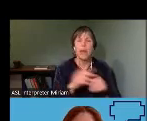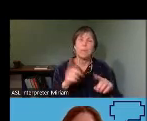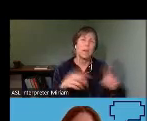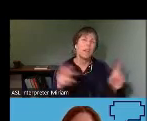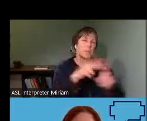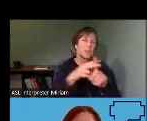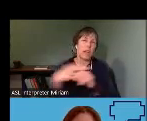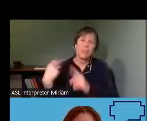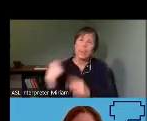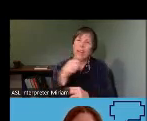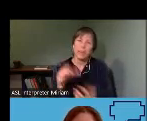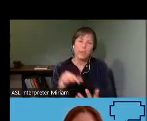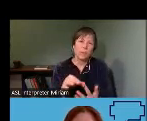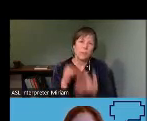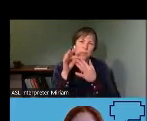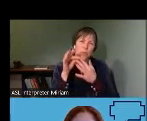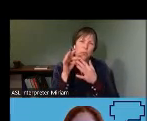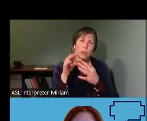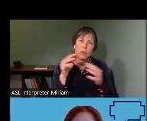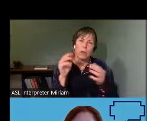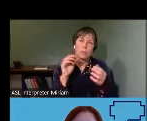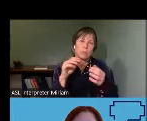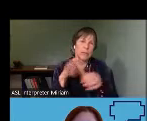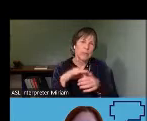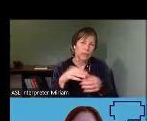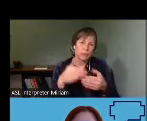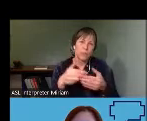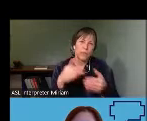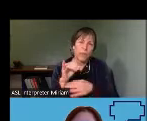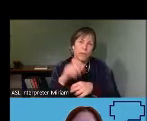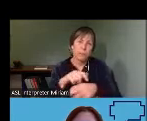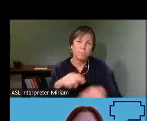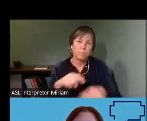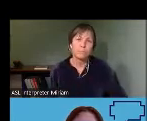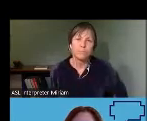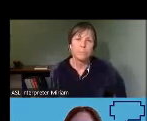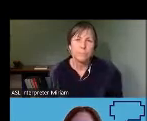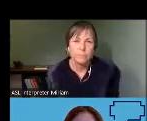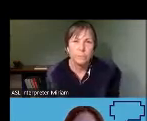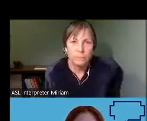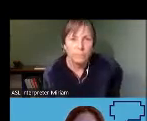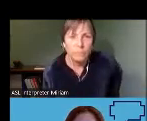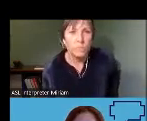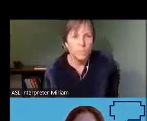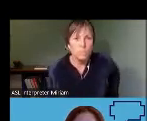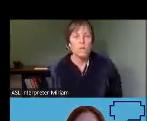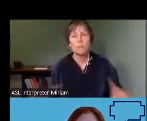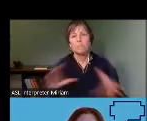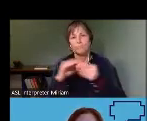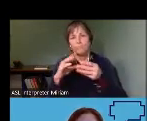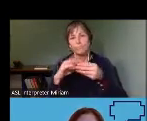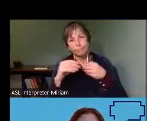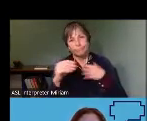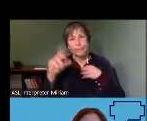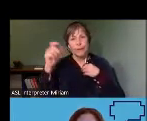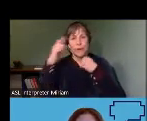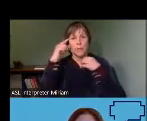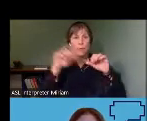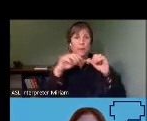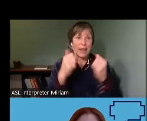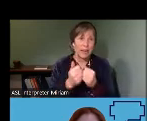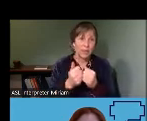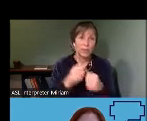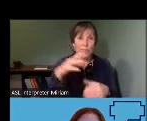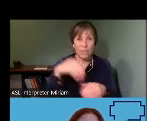elections held before then uh just to go over the name government agencies that are in this law and sort of the